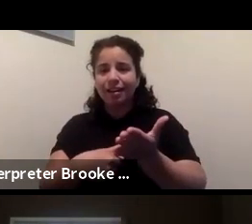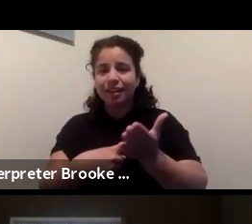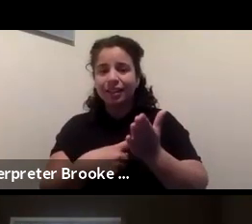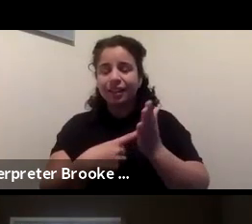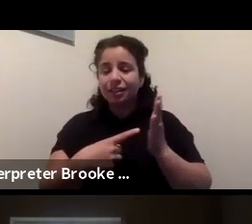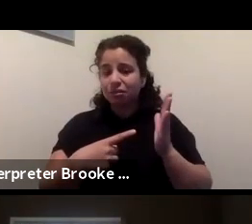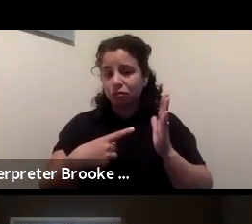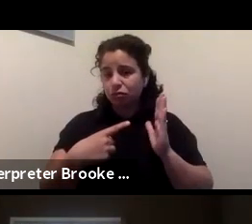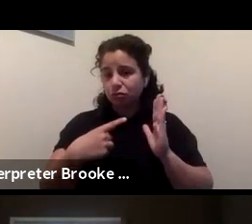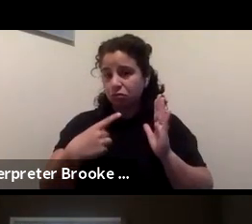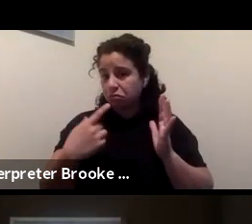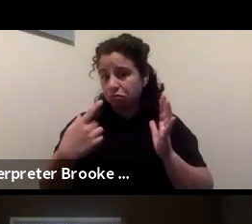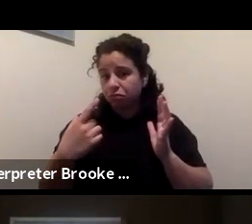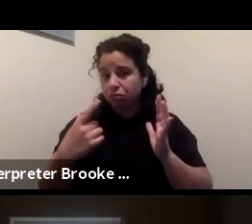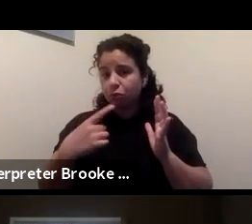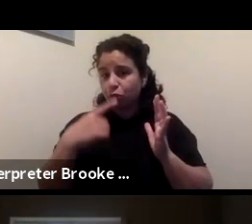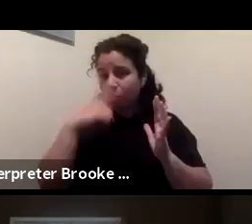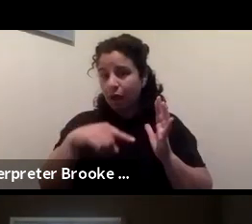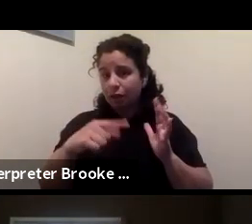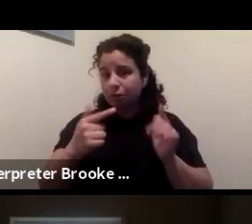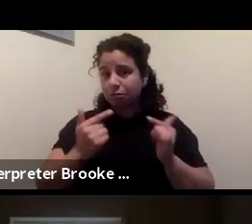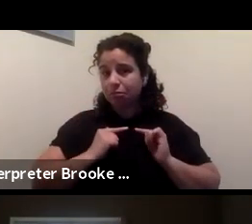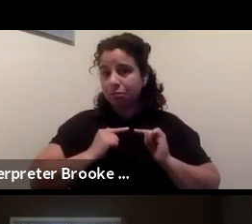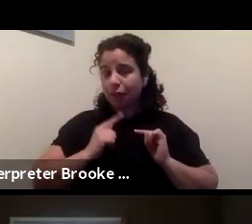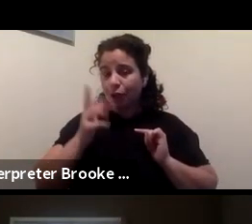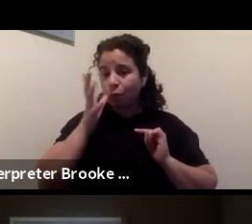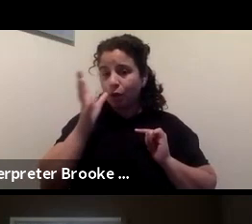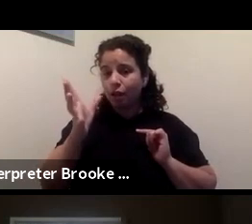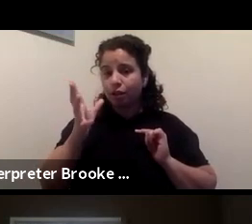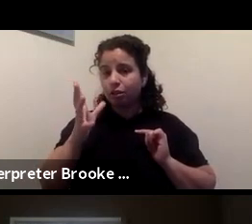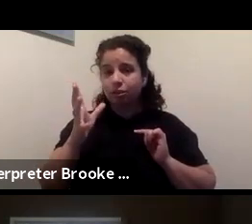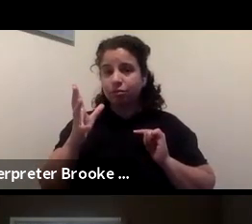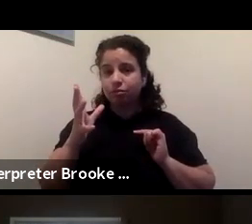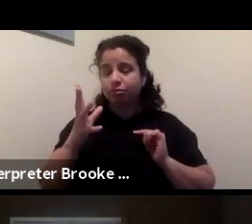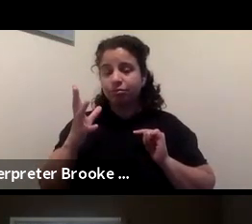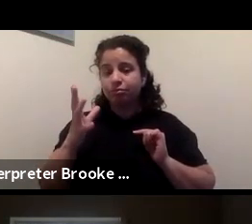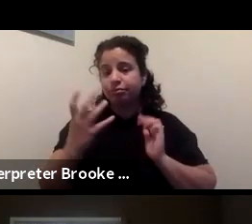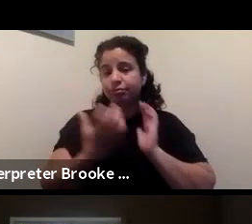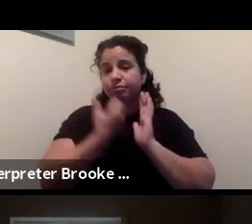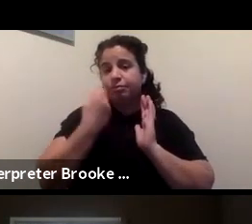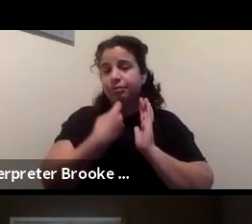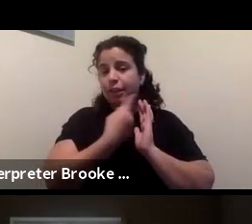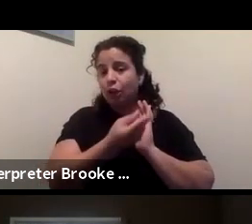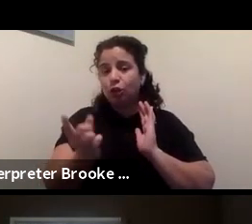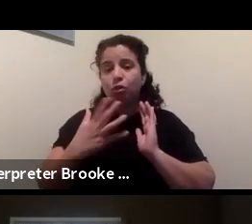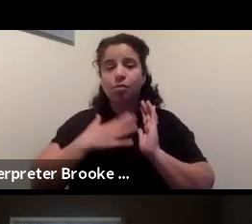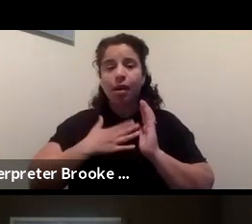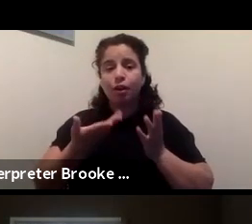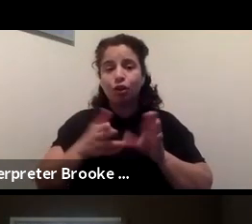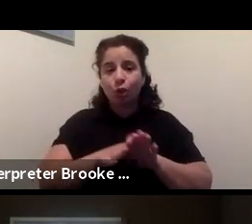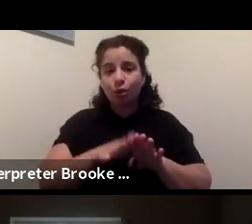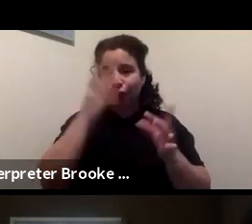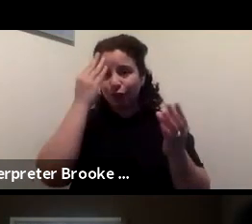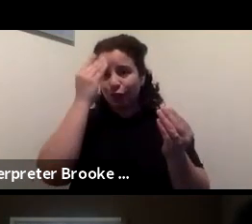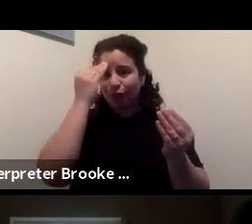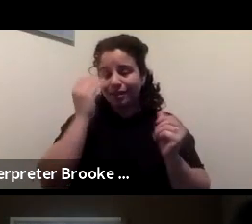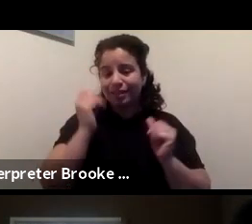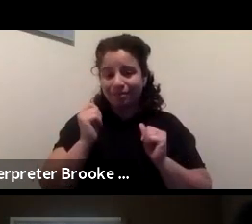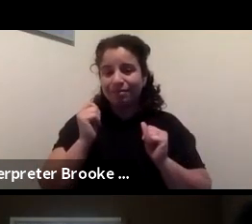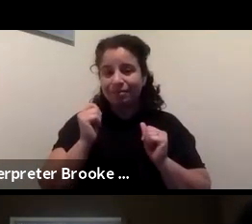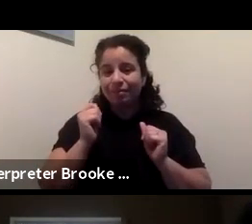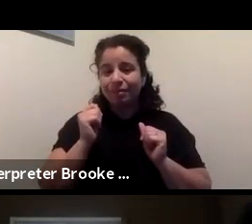just for facilitation purposes, I'm just going to go ahead and tell you my closing thoughts on this. I think every time coming up to one of